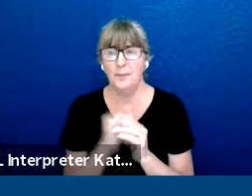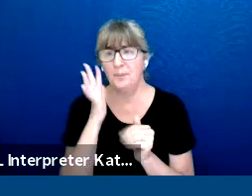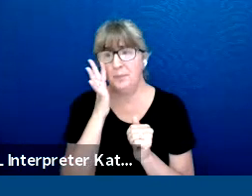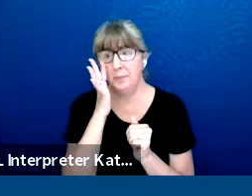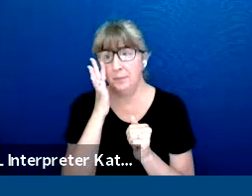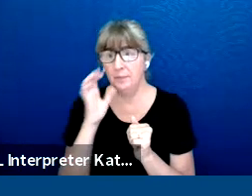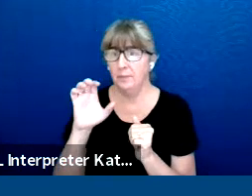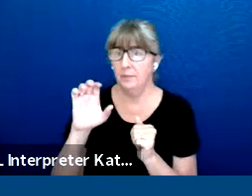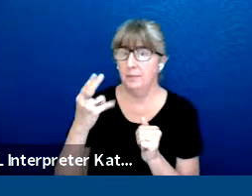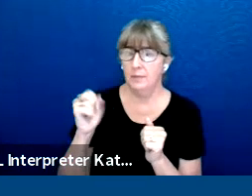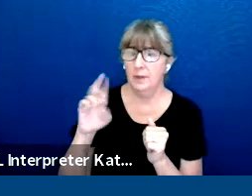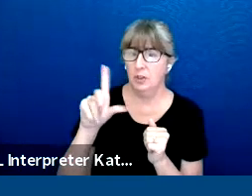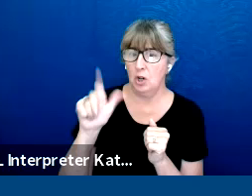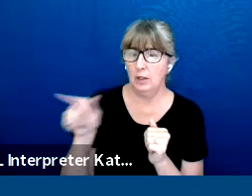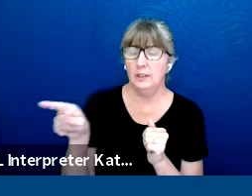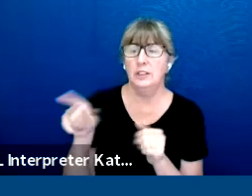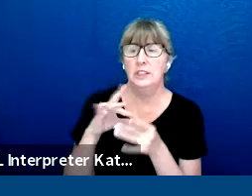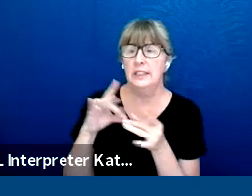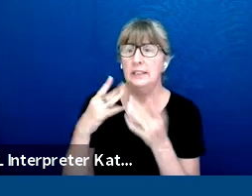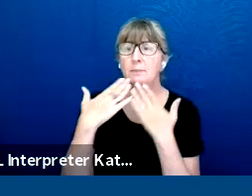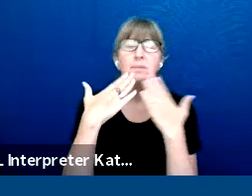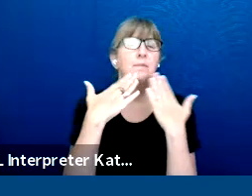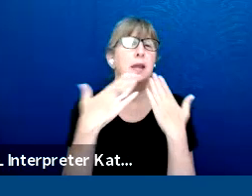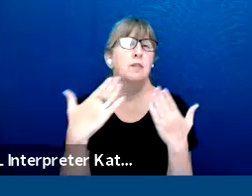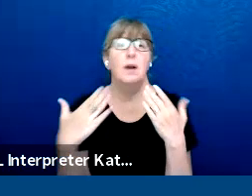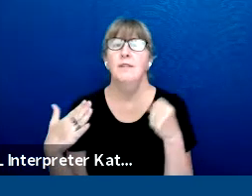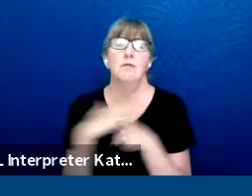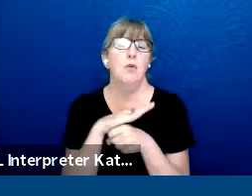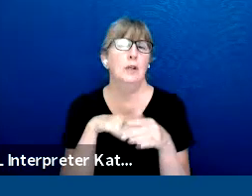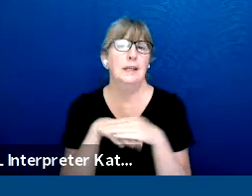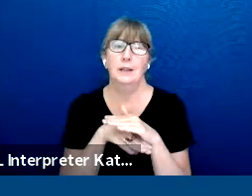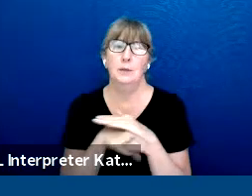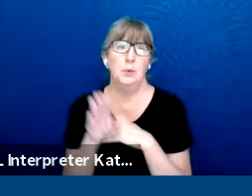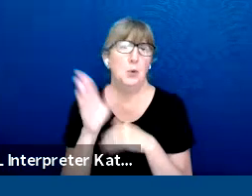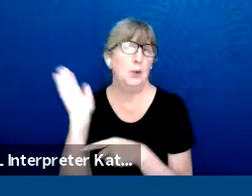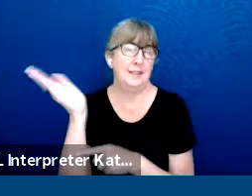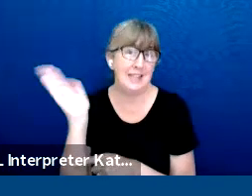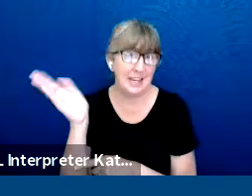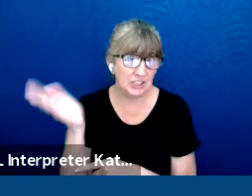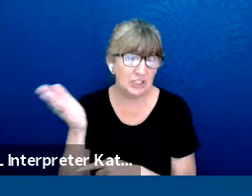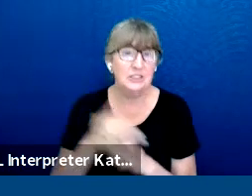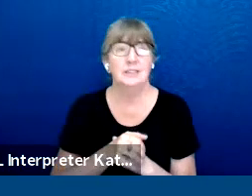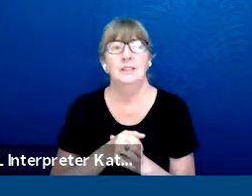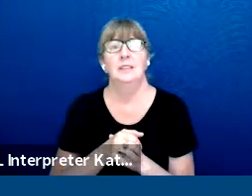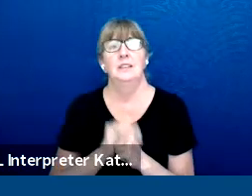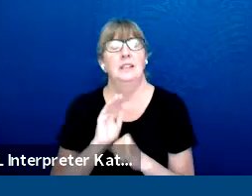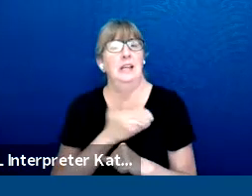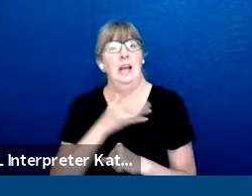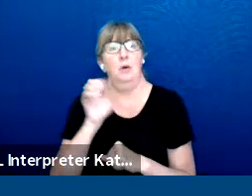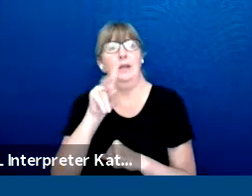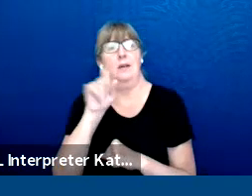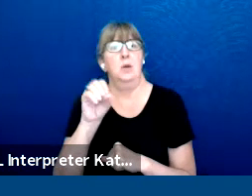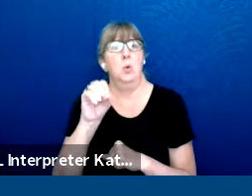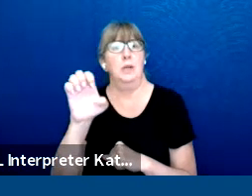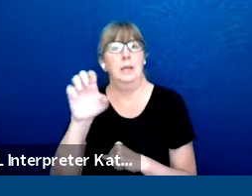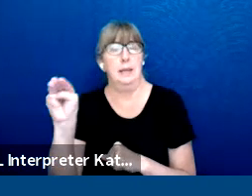Charlotte, she says, thank you for having a fully accessible presentation. our county OEM